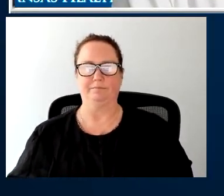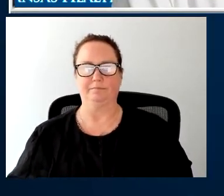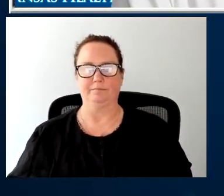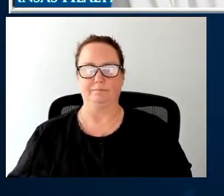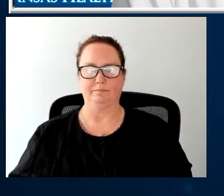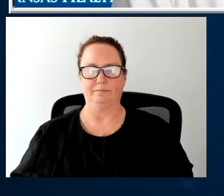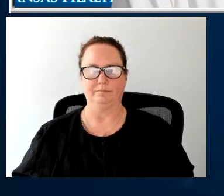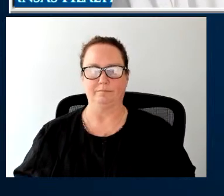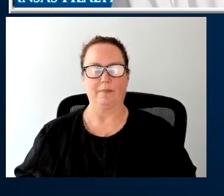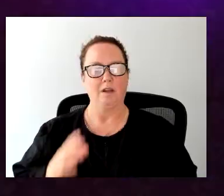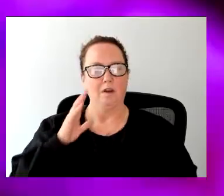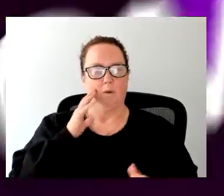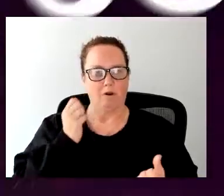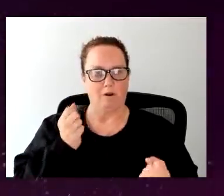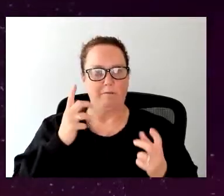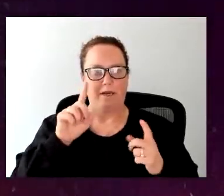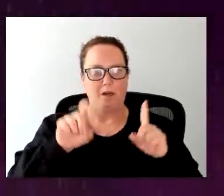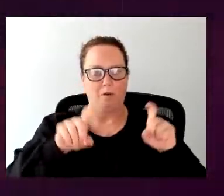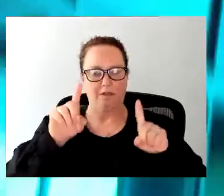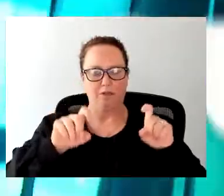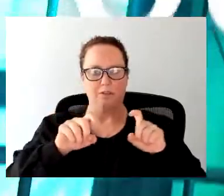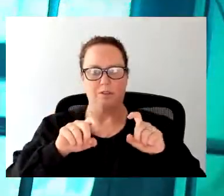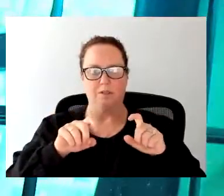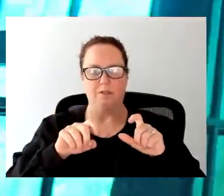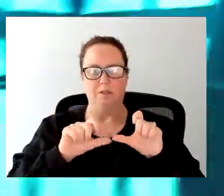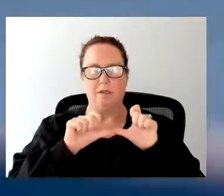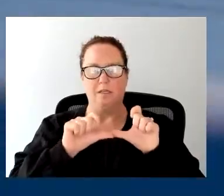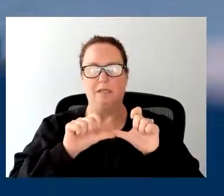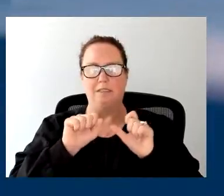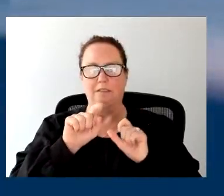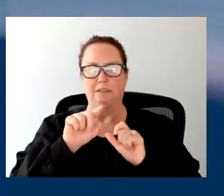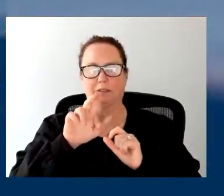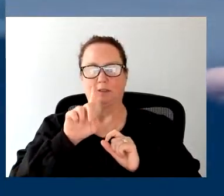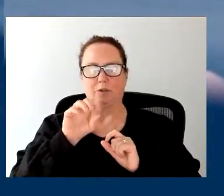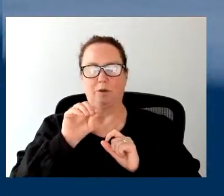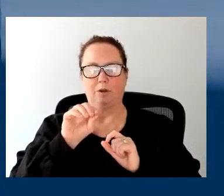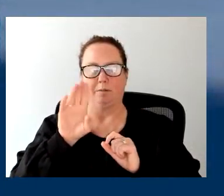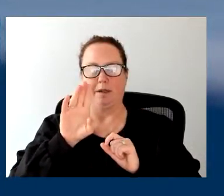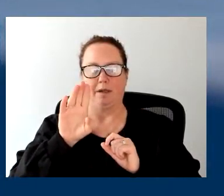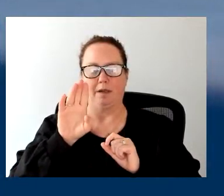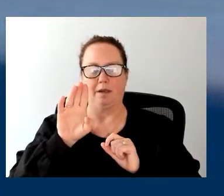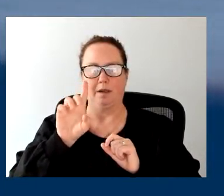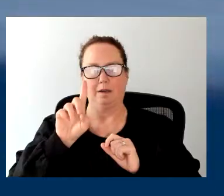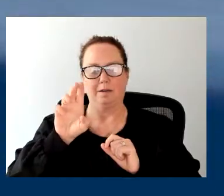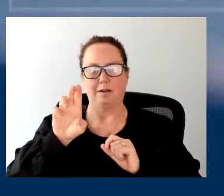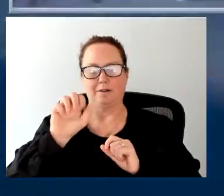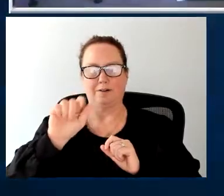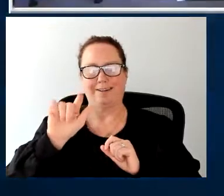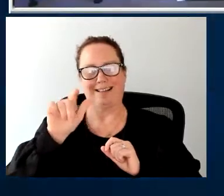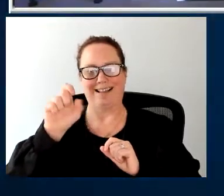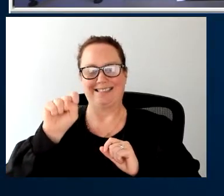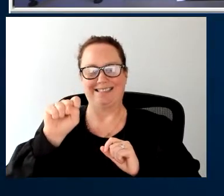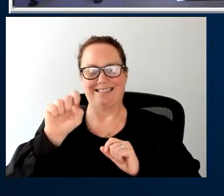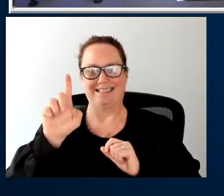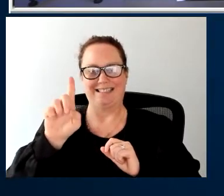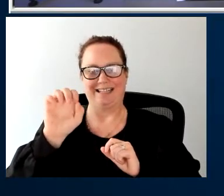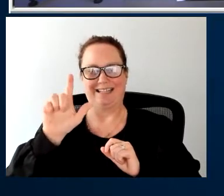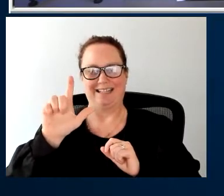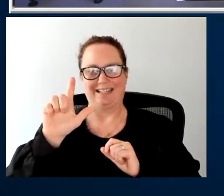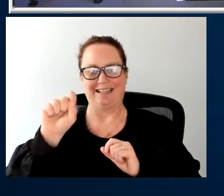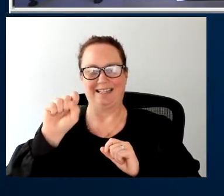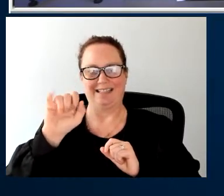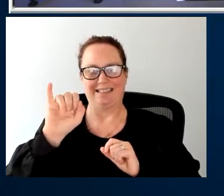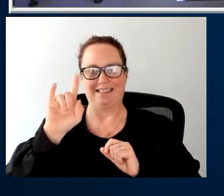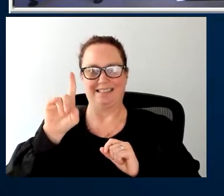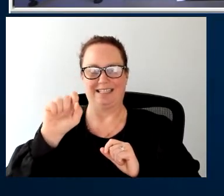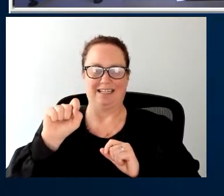So we know we have many questions. Let's head to Studio B with the Honorary Dr. Alexis Del Cid. Doctor of Fun.